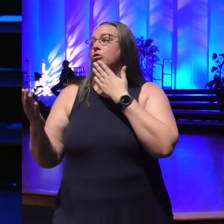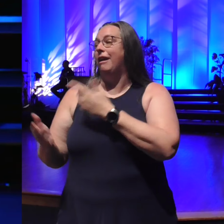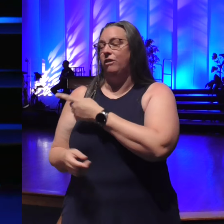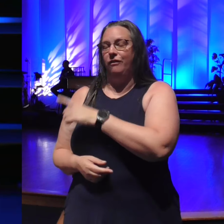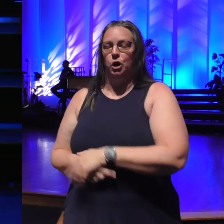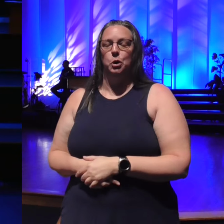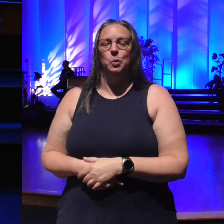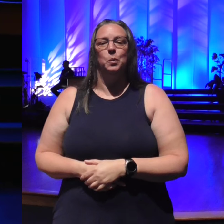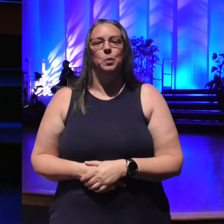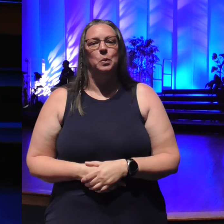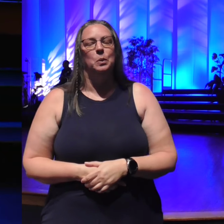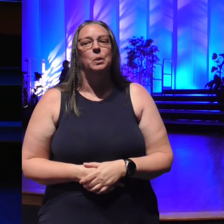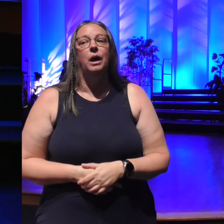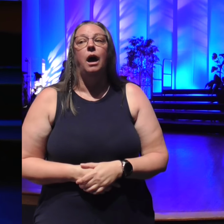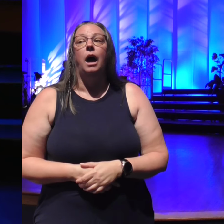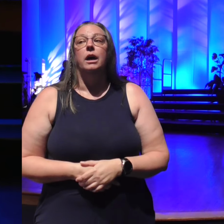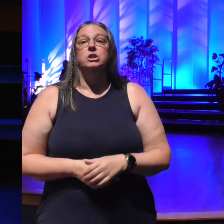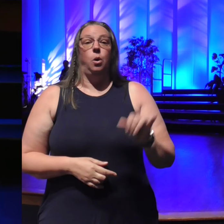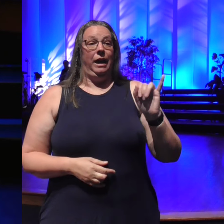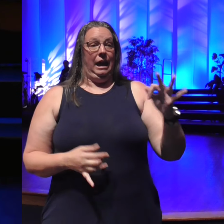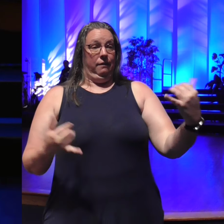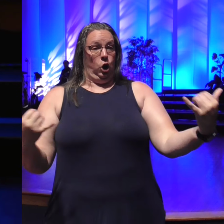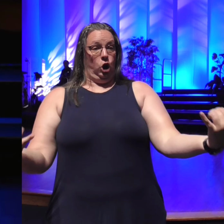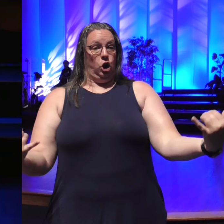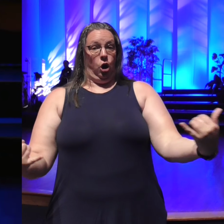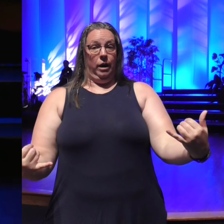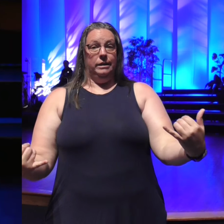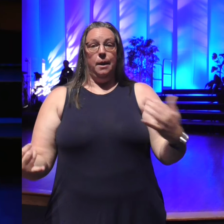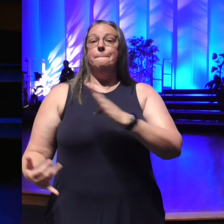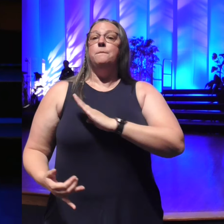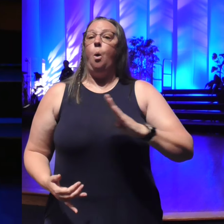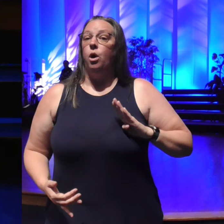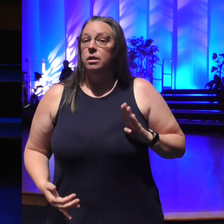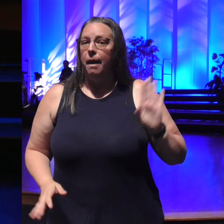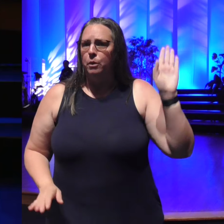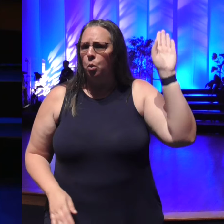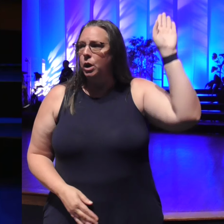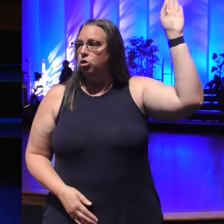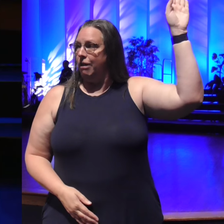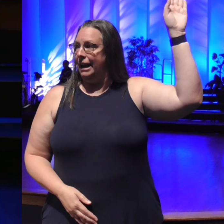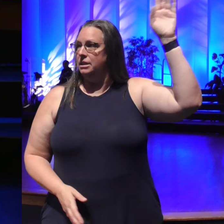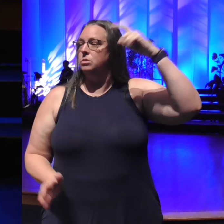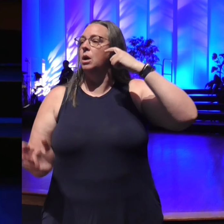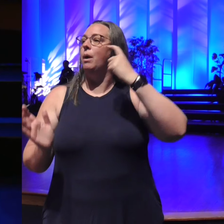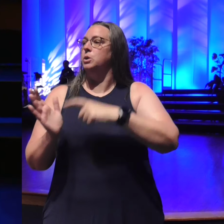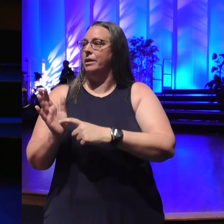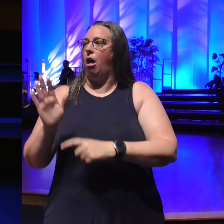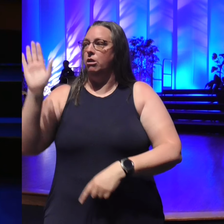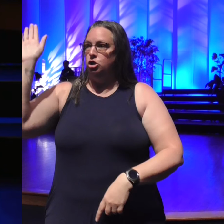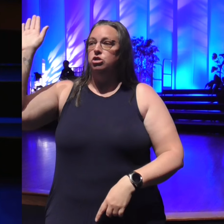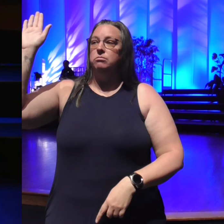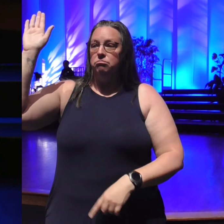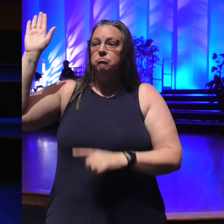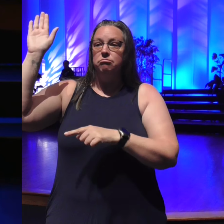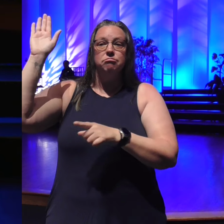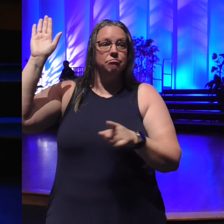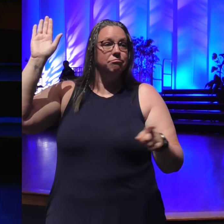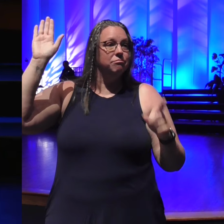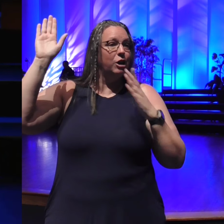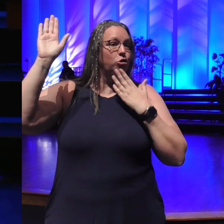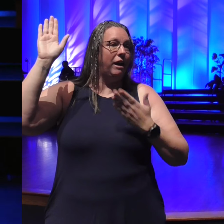you. Again, if you are a current member of our Board of Trustees, will you just raise your hand so we can acknowledge you? We are so grateful for